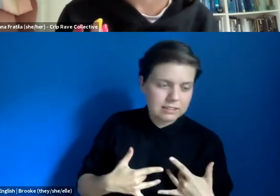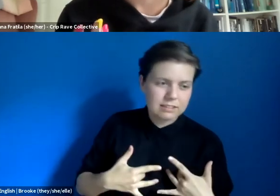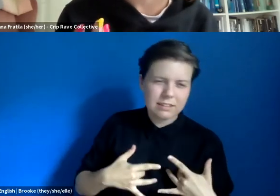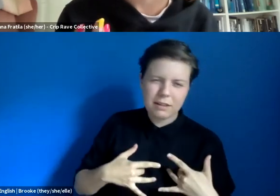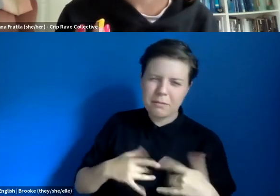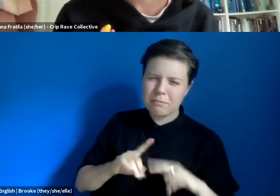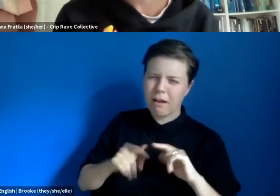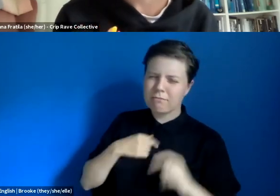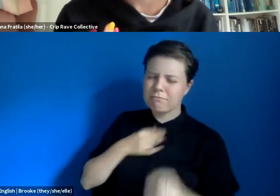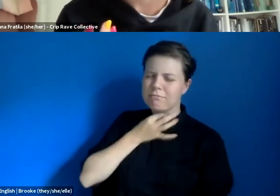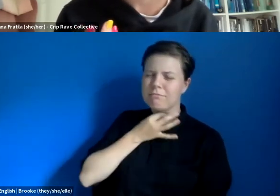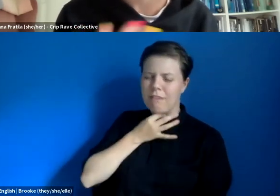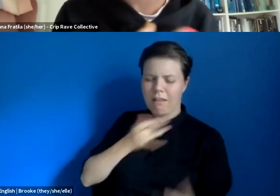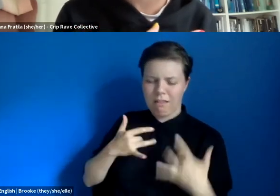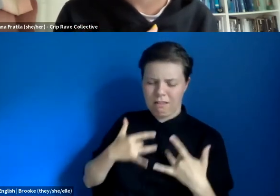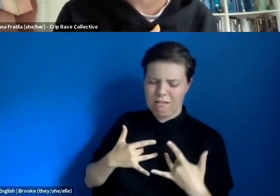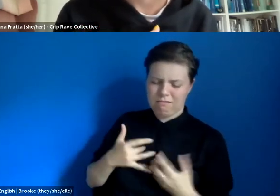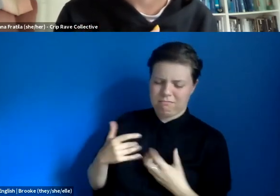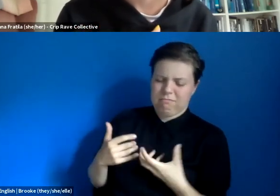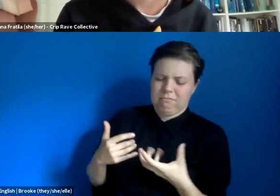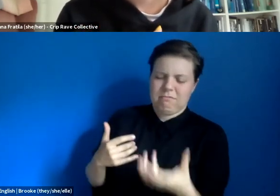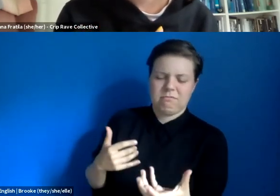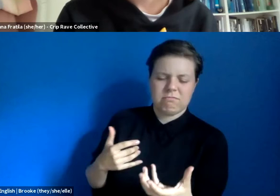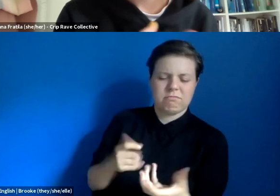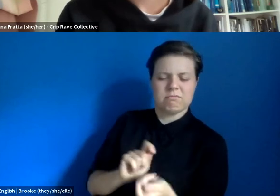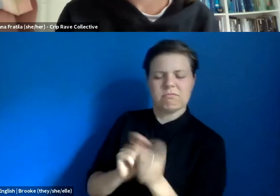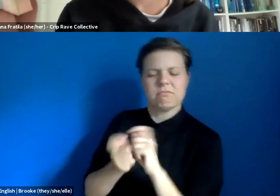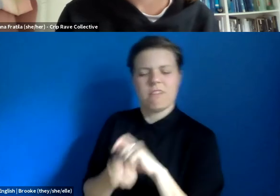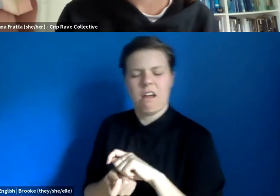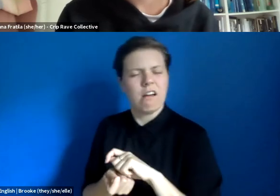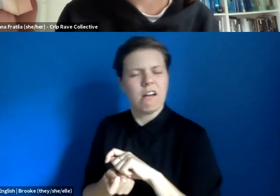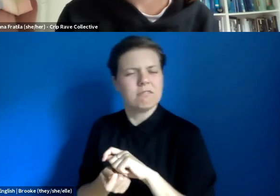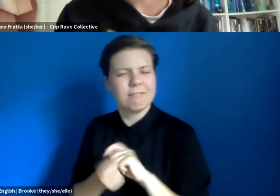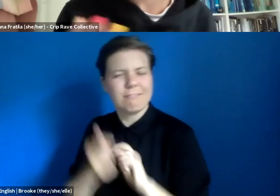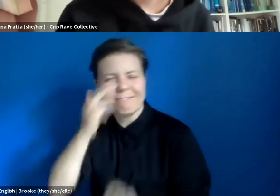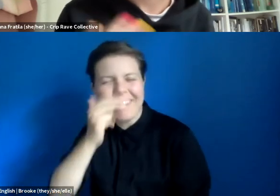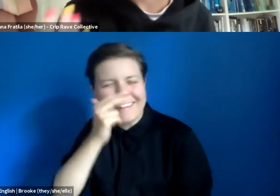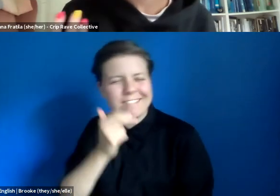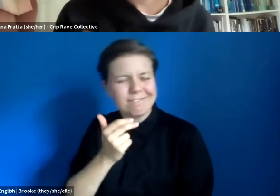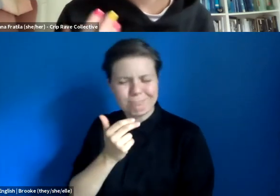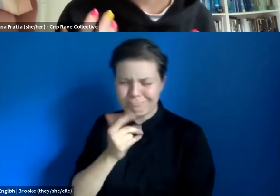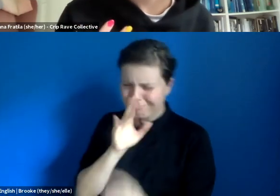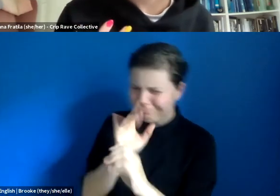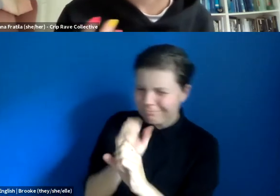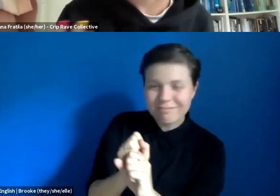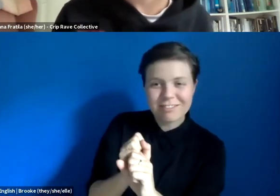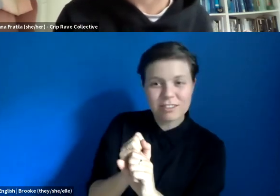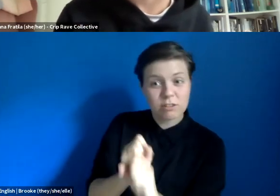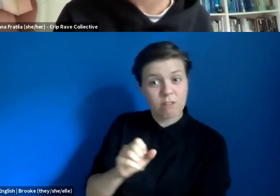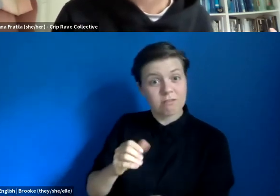just that would like allow people who don't experience or do not have the experience of my